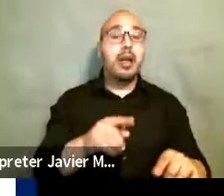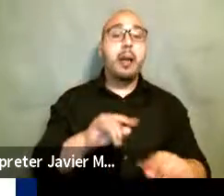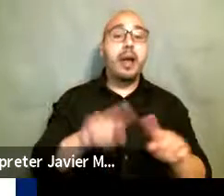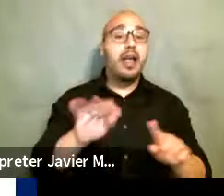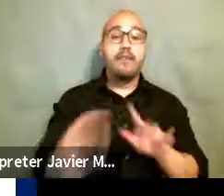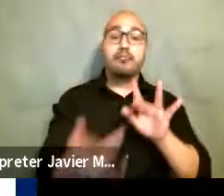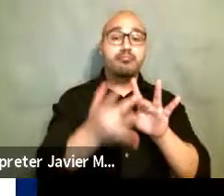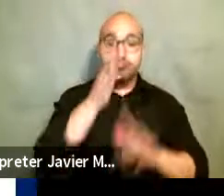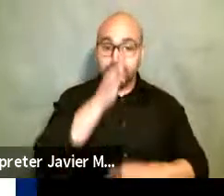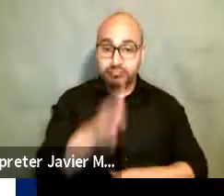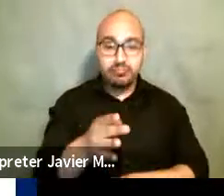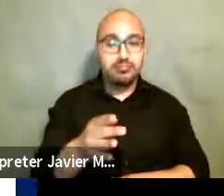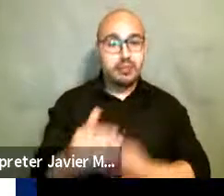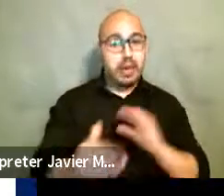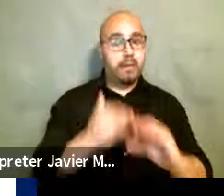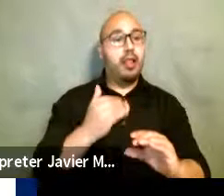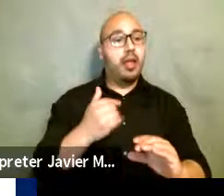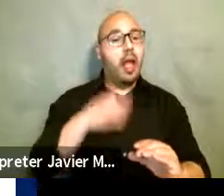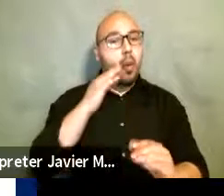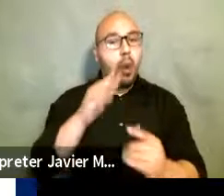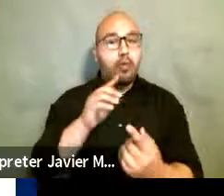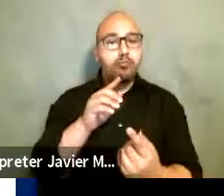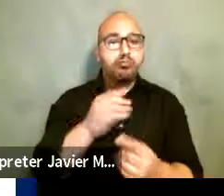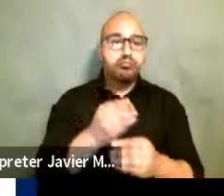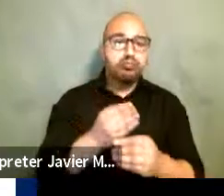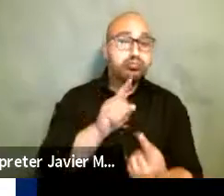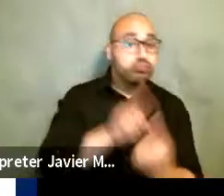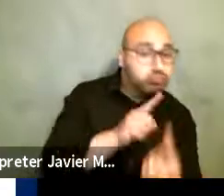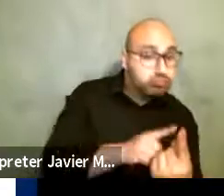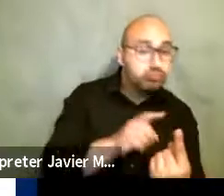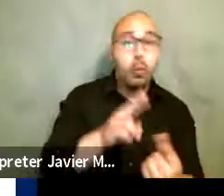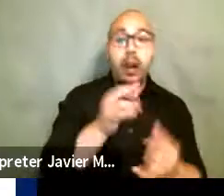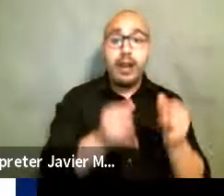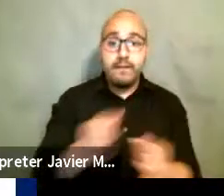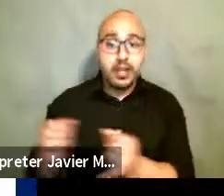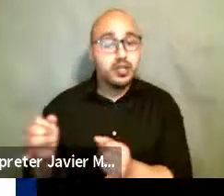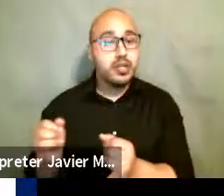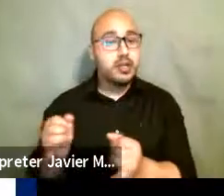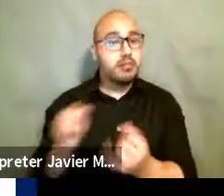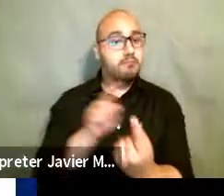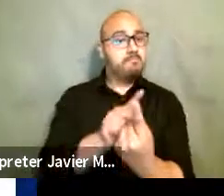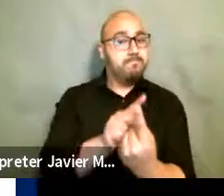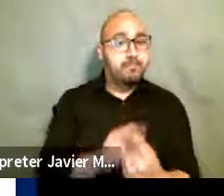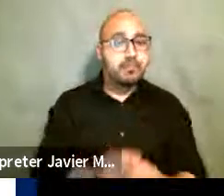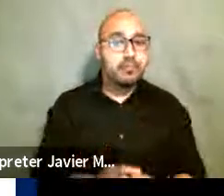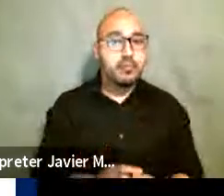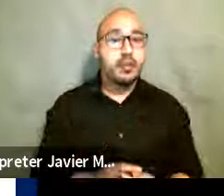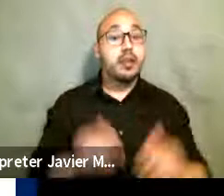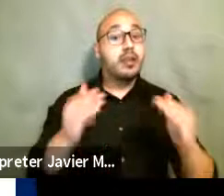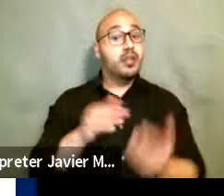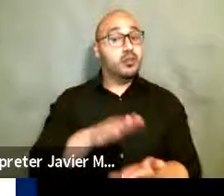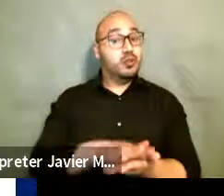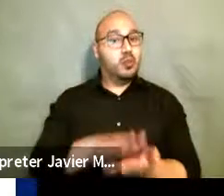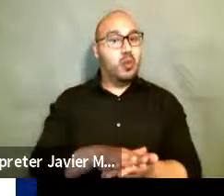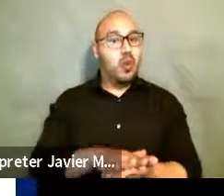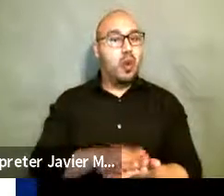will meet with you, whether in a small group or individually. For school, I'm happy to track